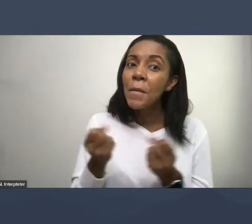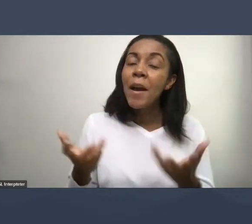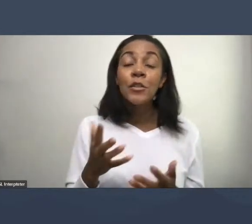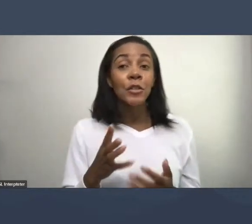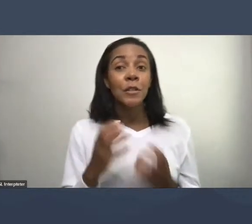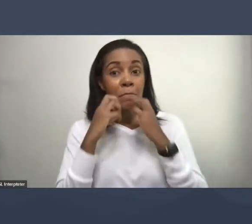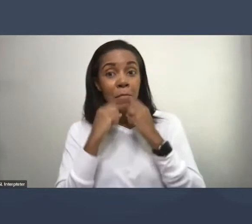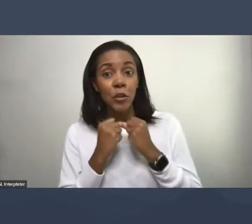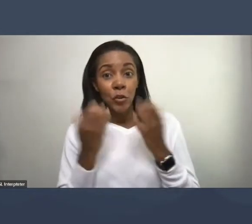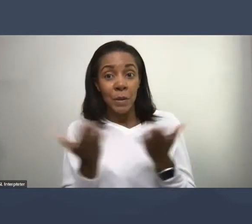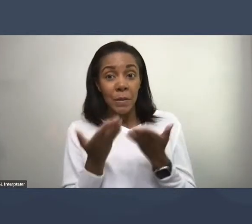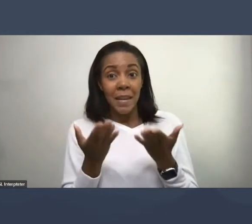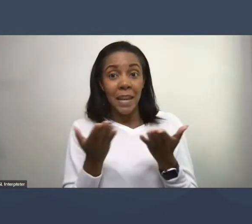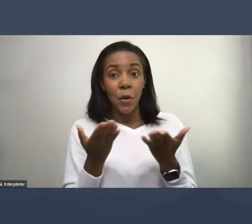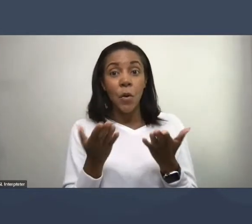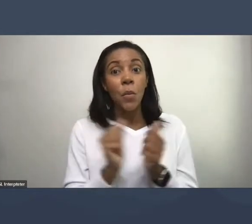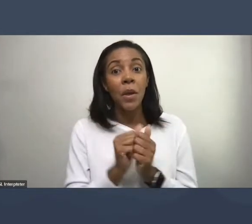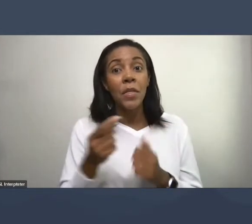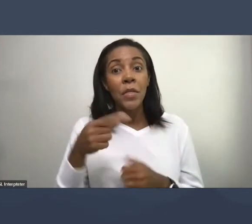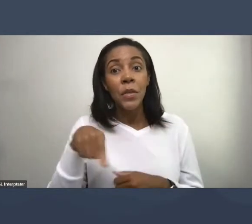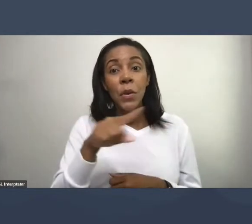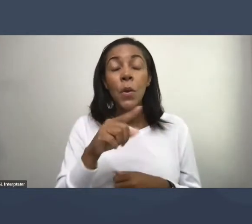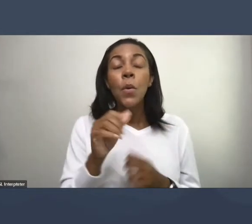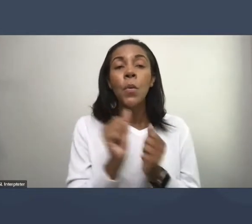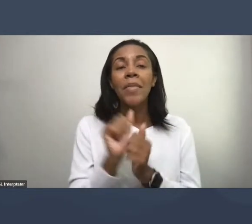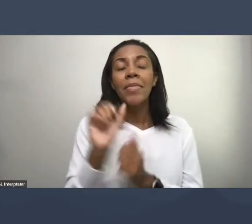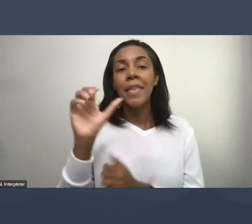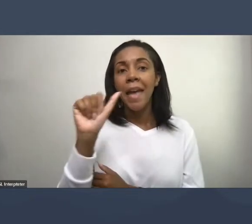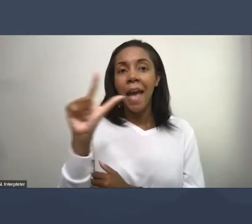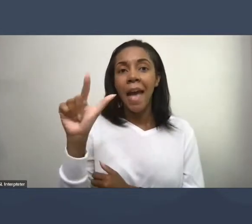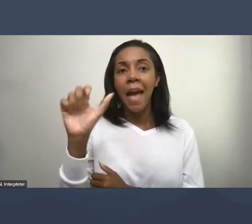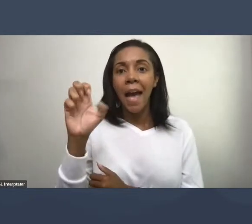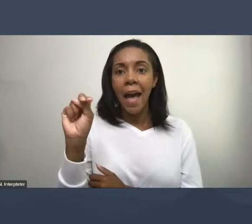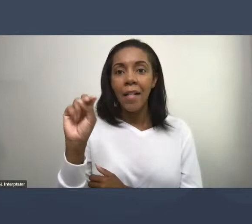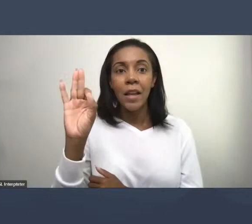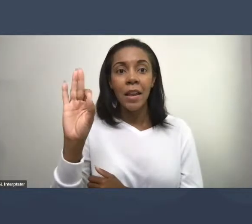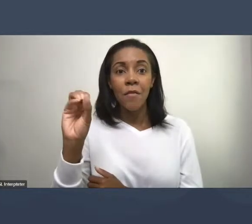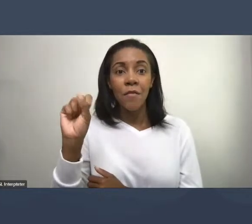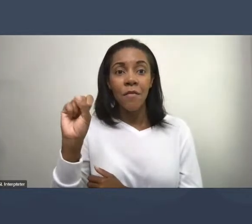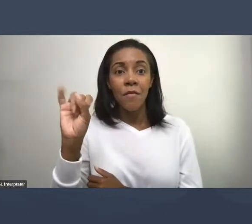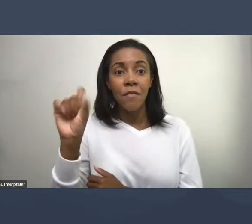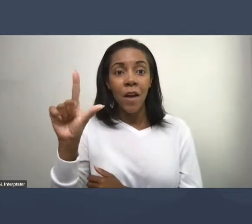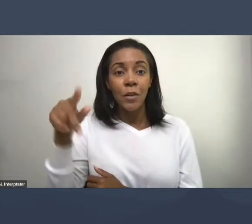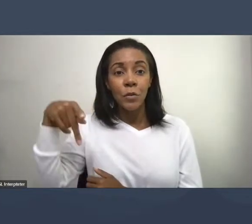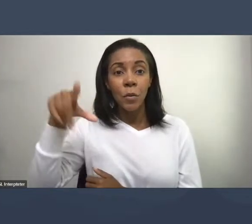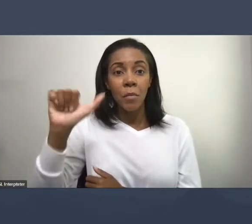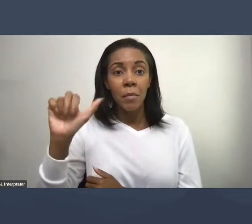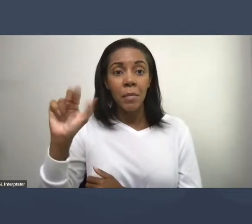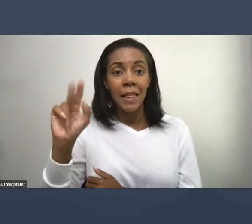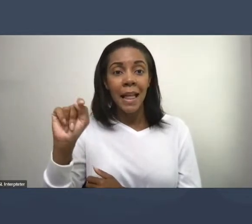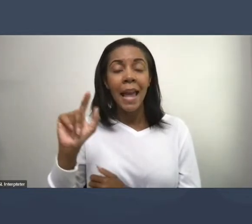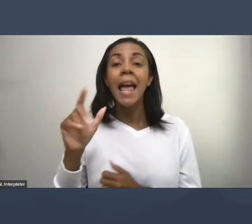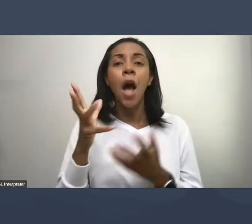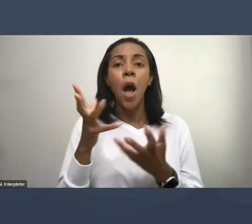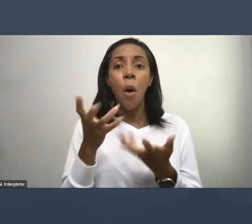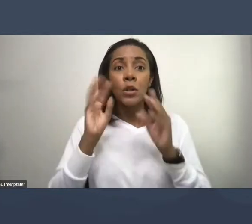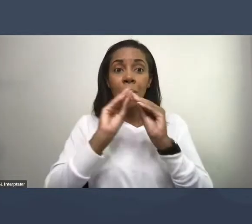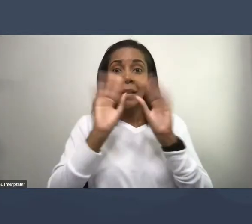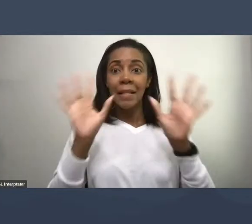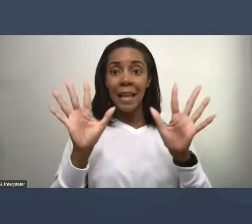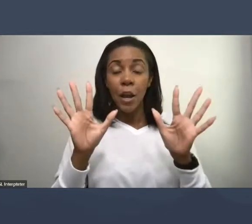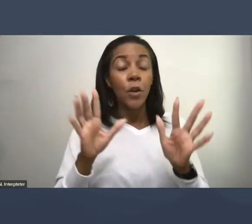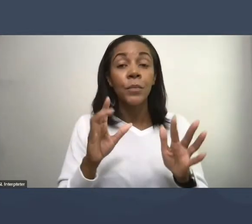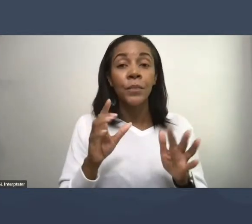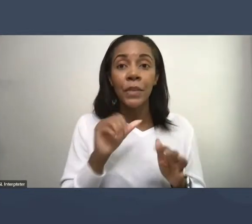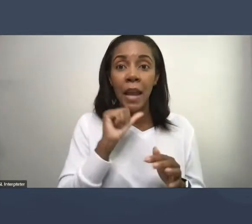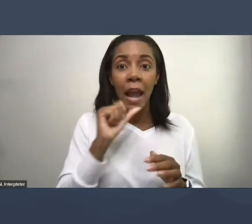and share with you a little bit about the project we're doing there at the Allen Fossil Plant. And to be clear about that, so there's no confusion, there's the Allen Fossil